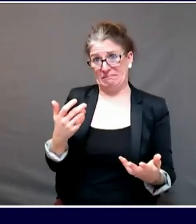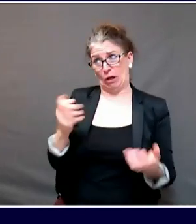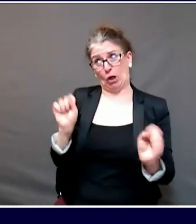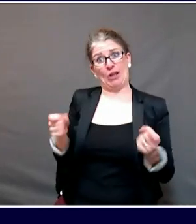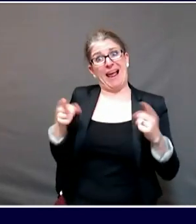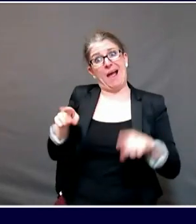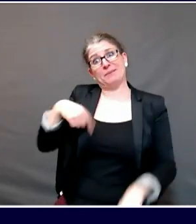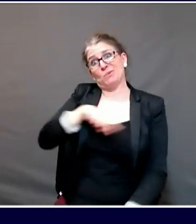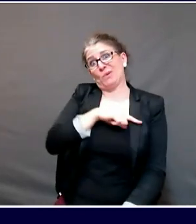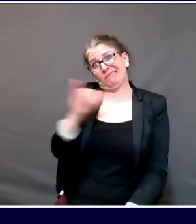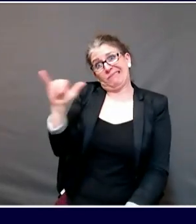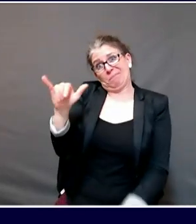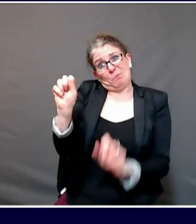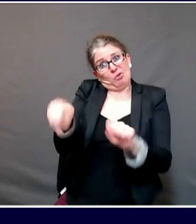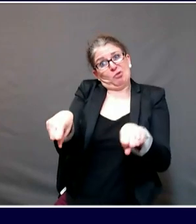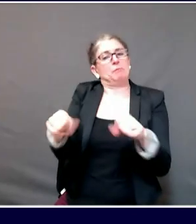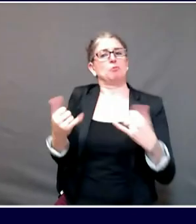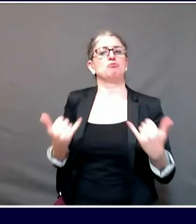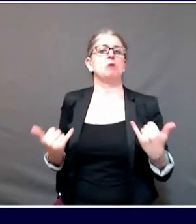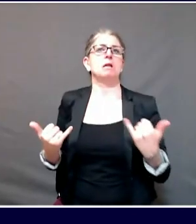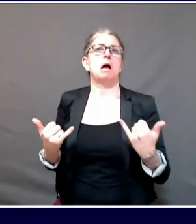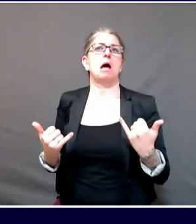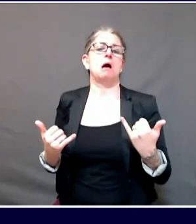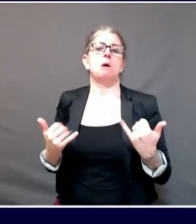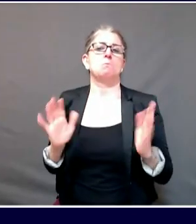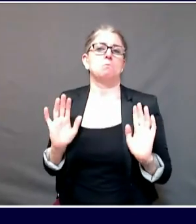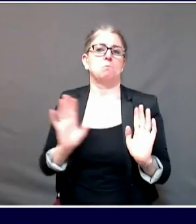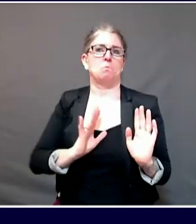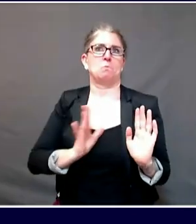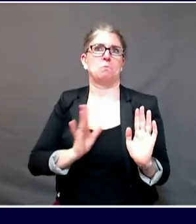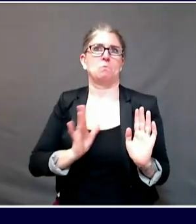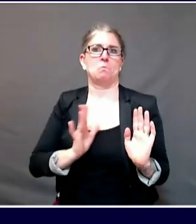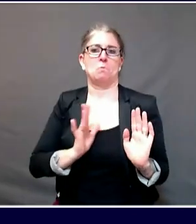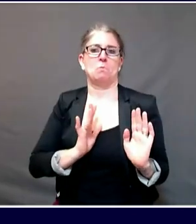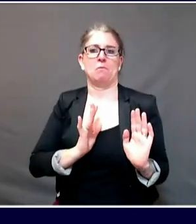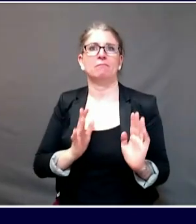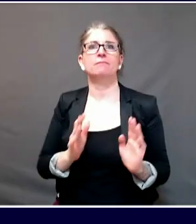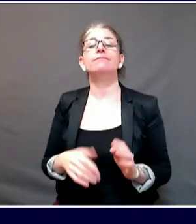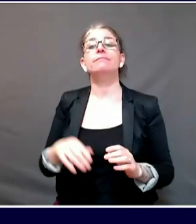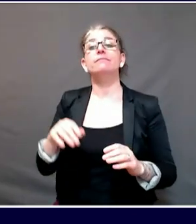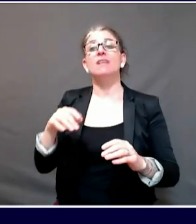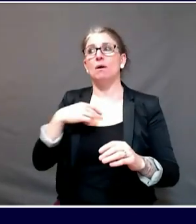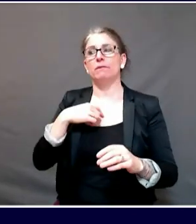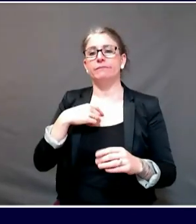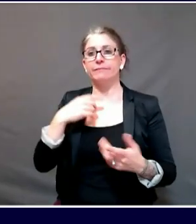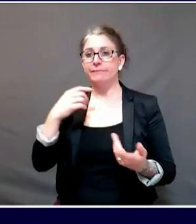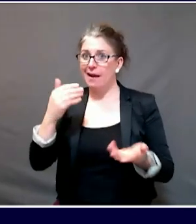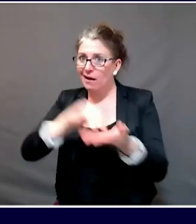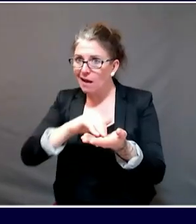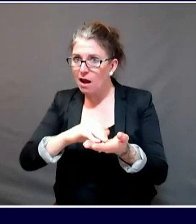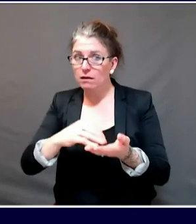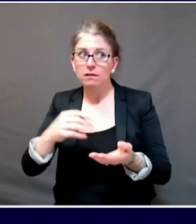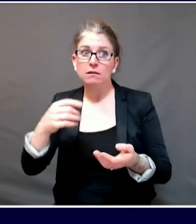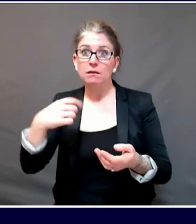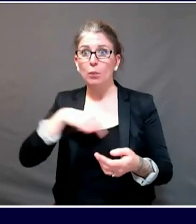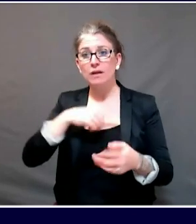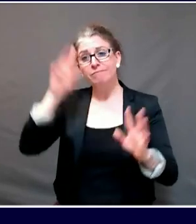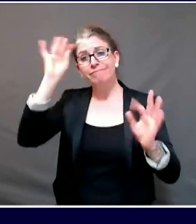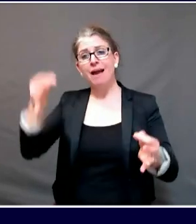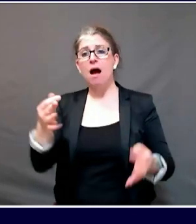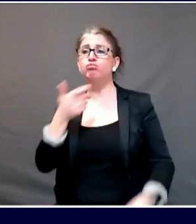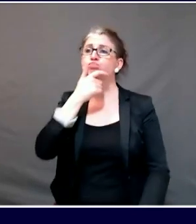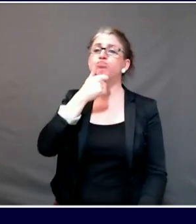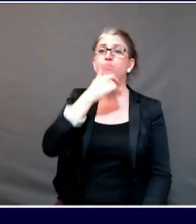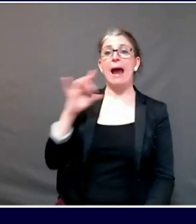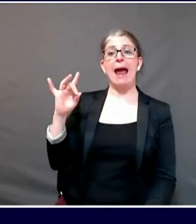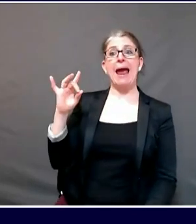think would be the marker that would tell us to move even further into the planning process is if we project